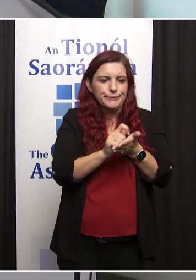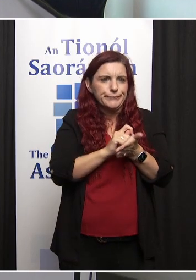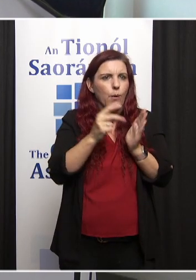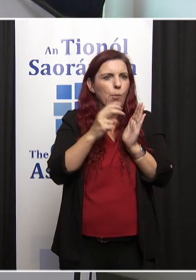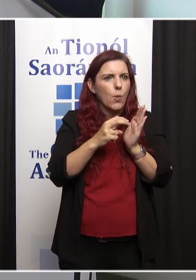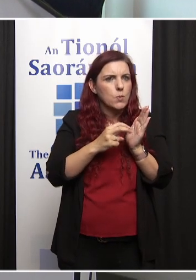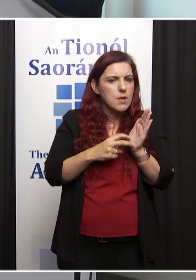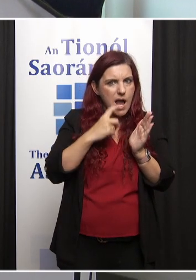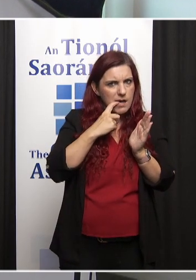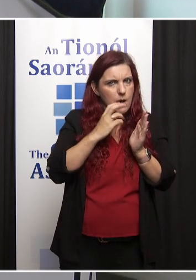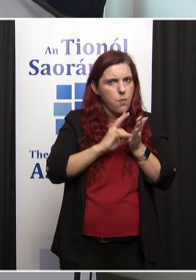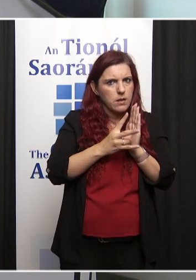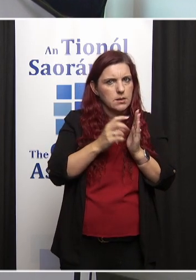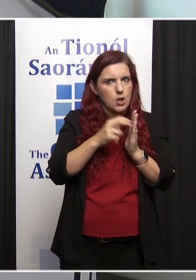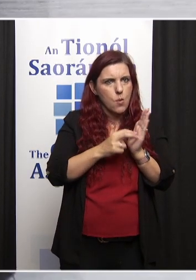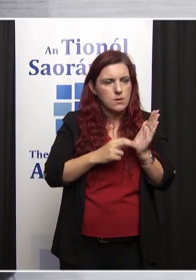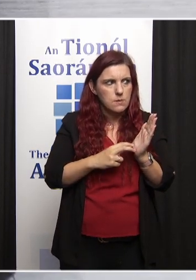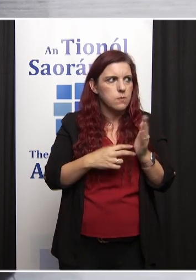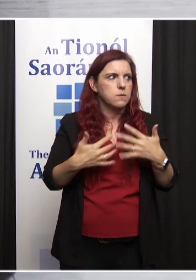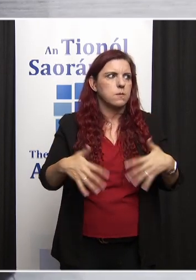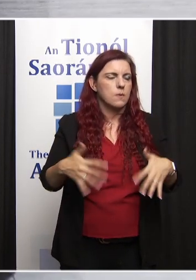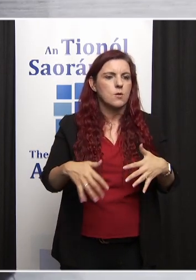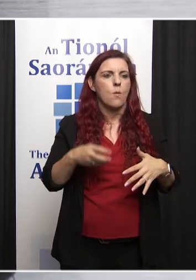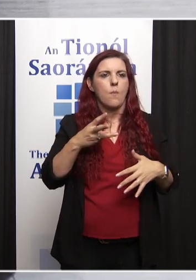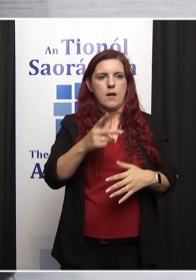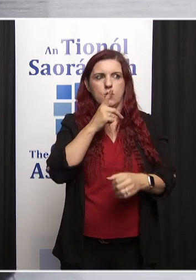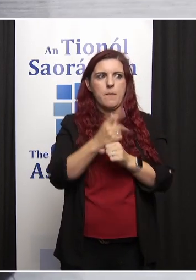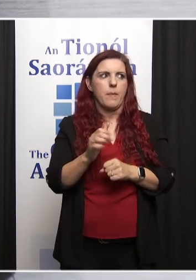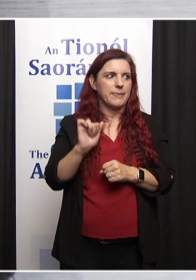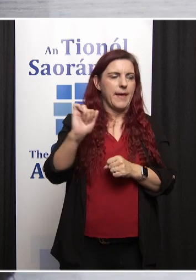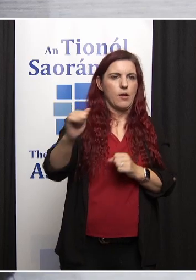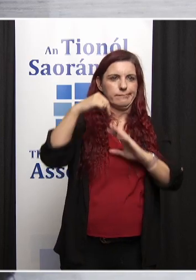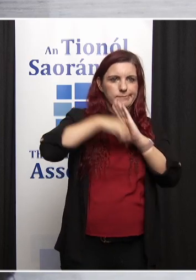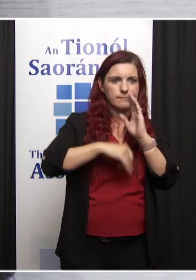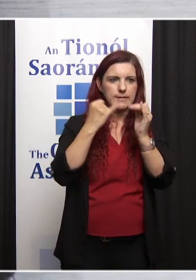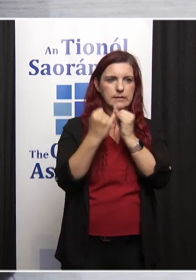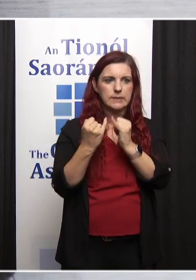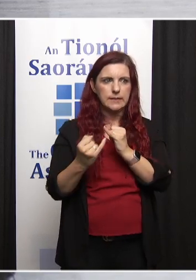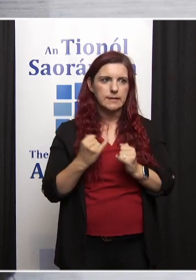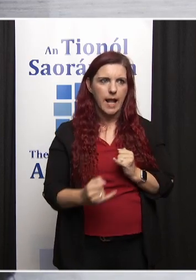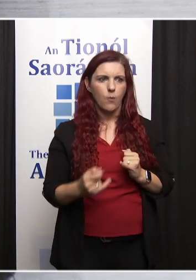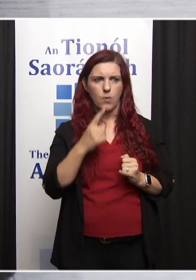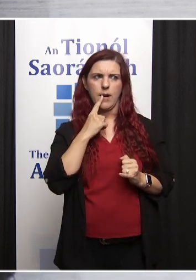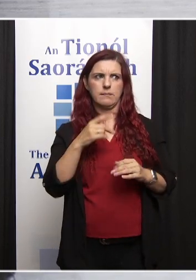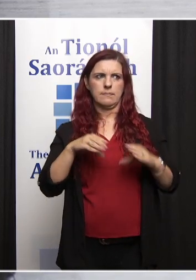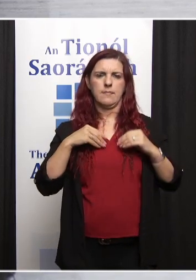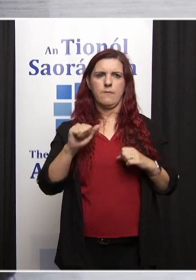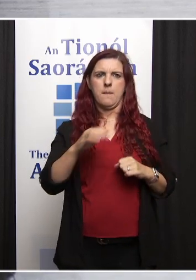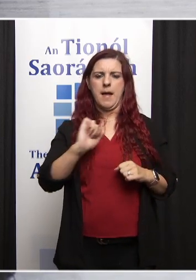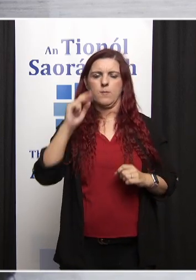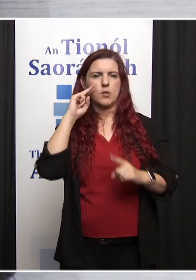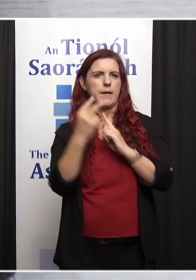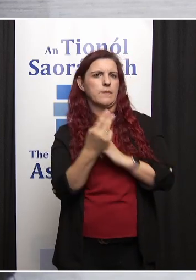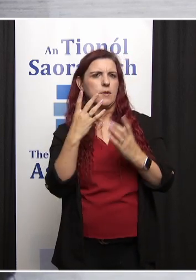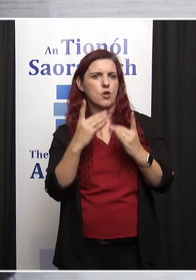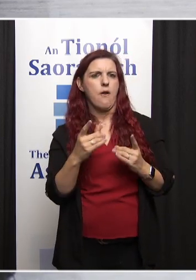comprehensive, and we really appreciate them from, I suppose, from my perspective as the chair, and indeed from the